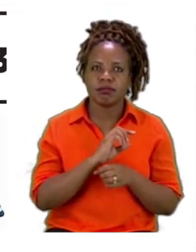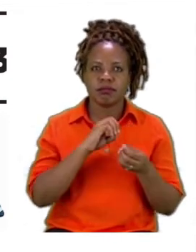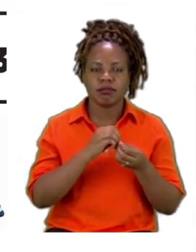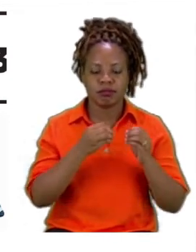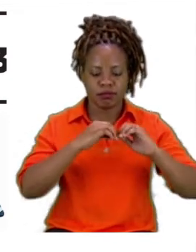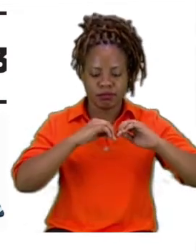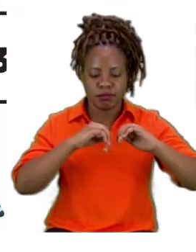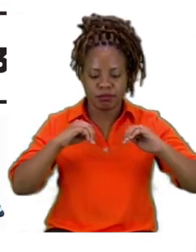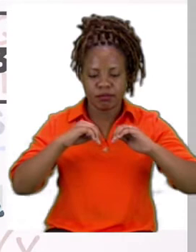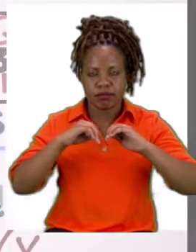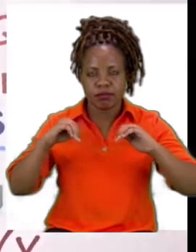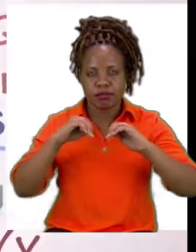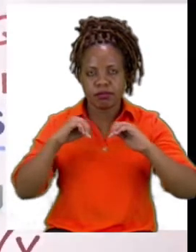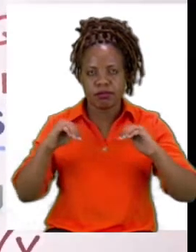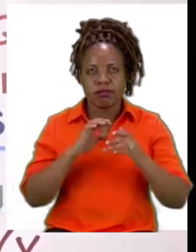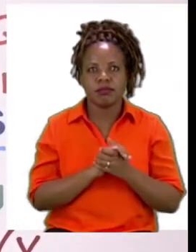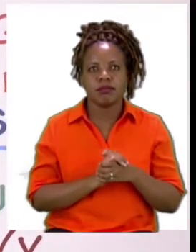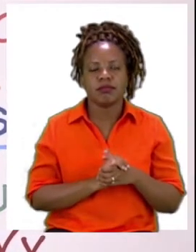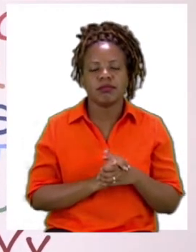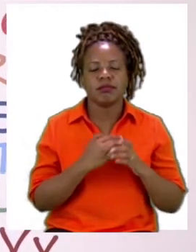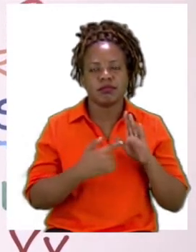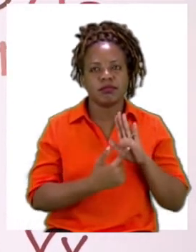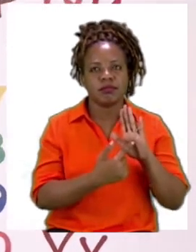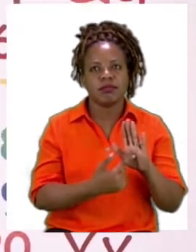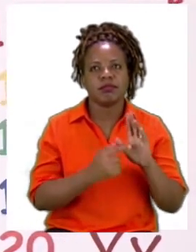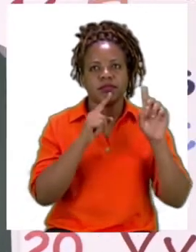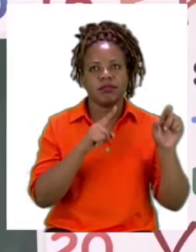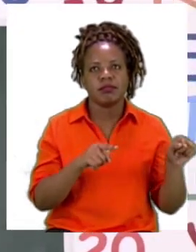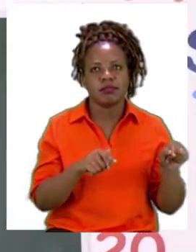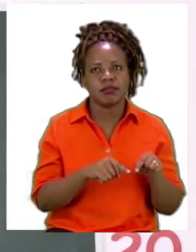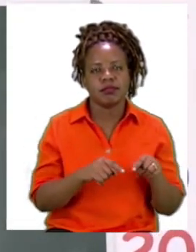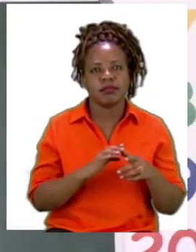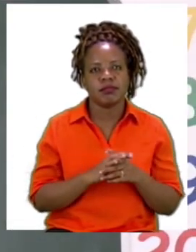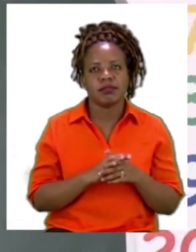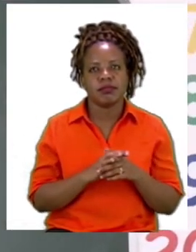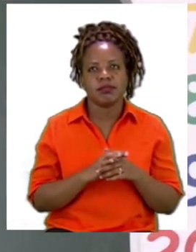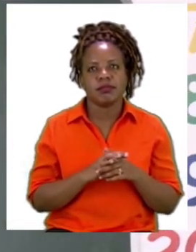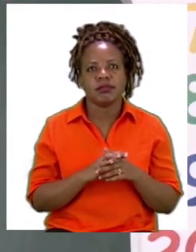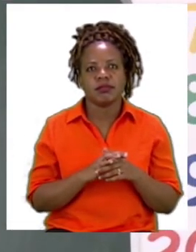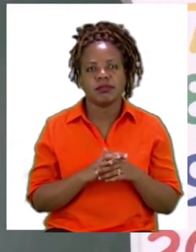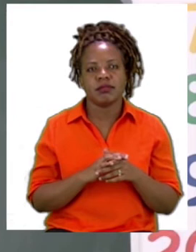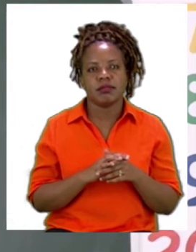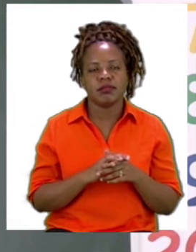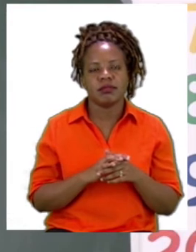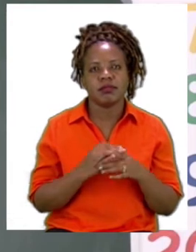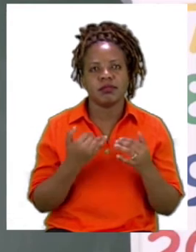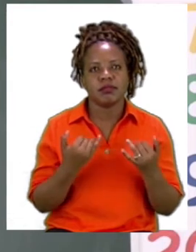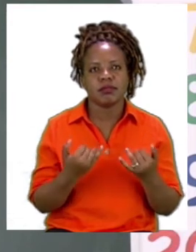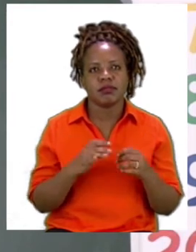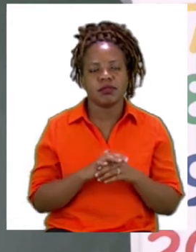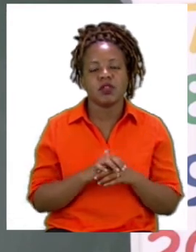answer. Let's take a look at the board. Now, the first thing we're going to do is put our numbers in order